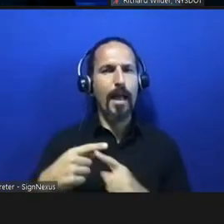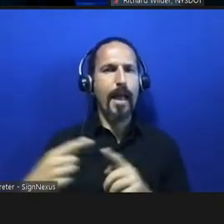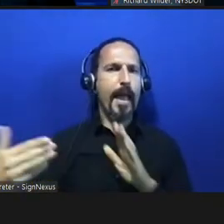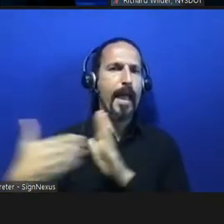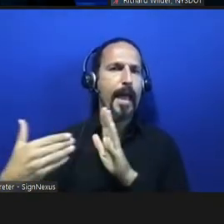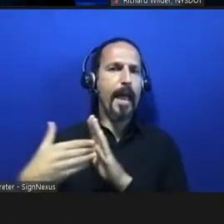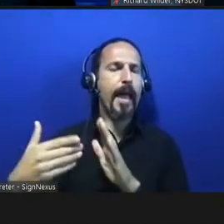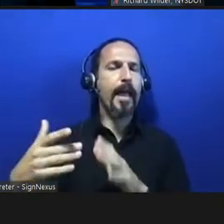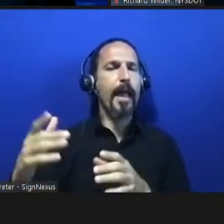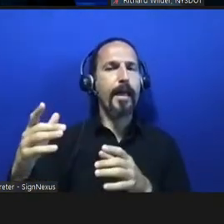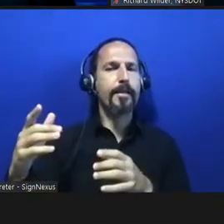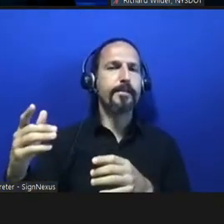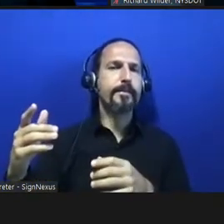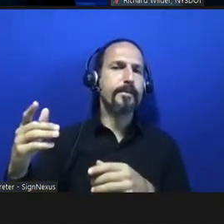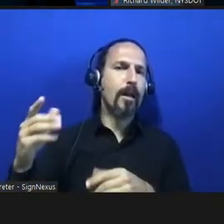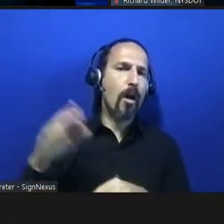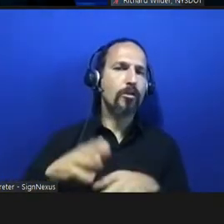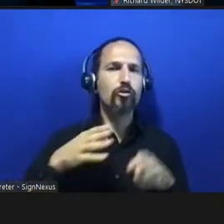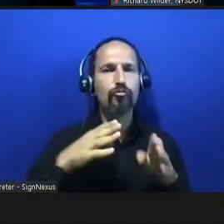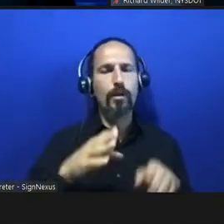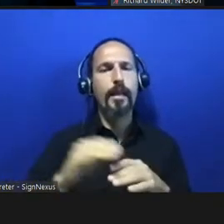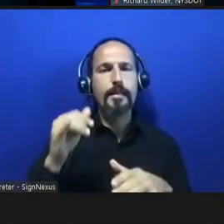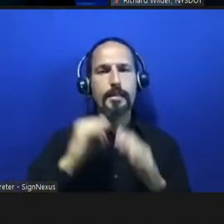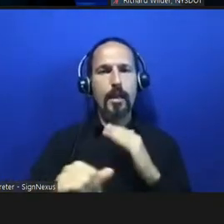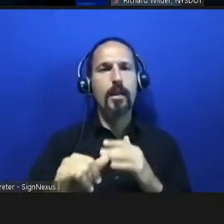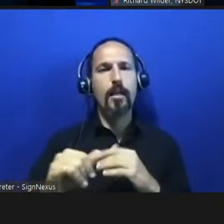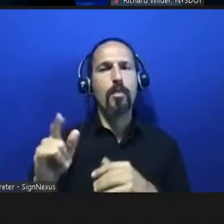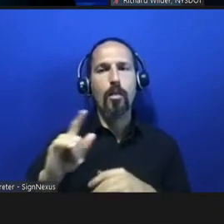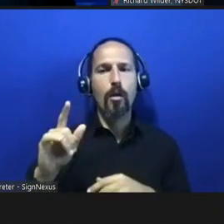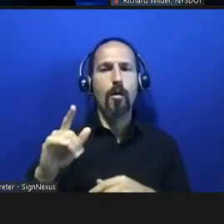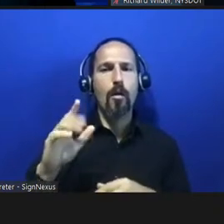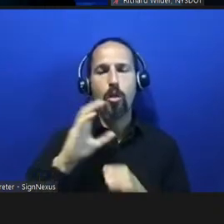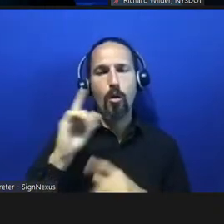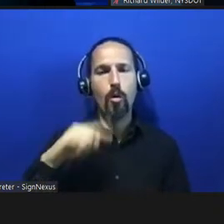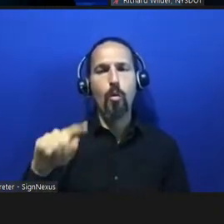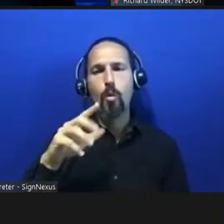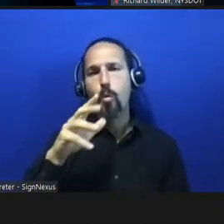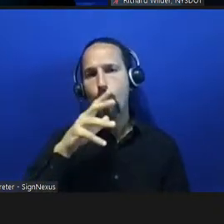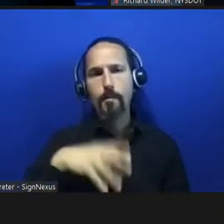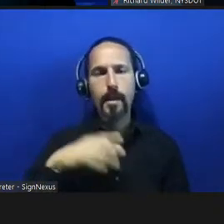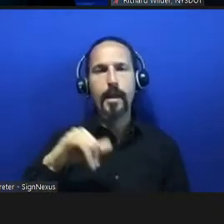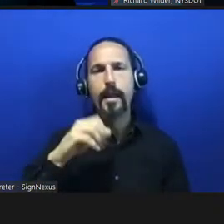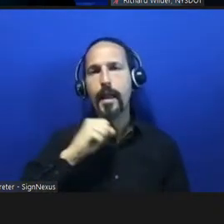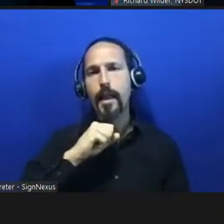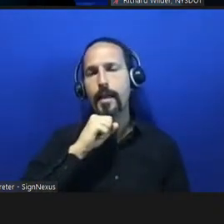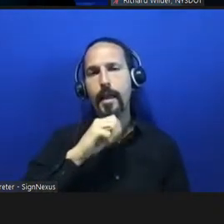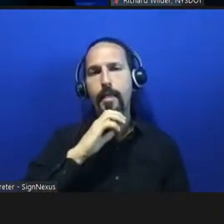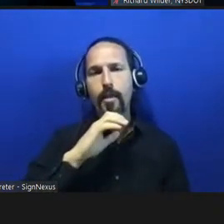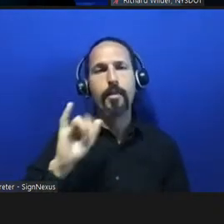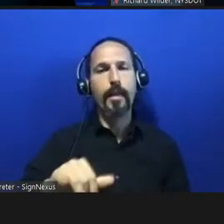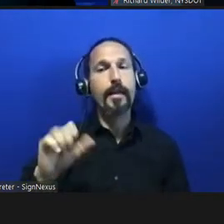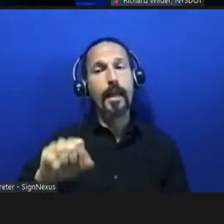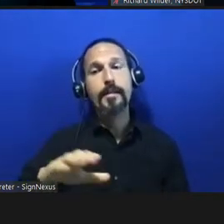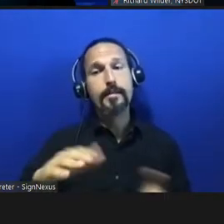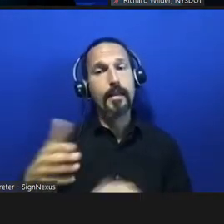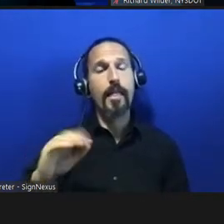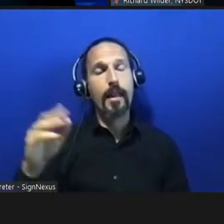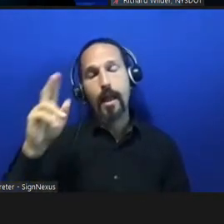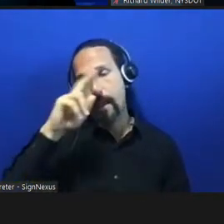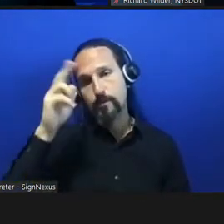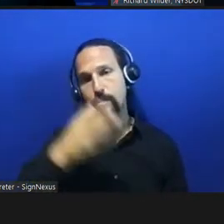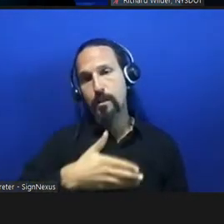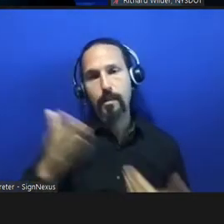attacks in the streets and on the subway especially when they're targeted at us women and our elderly often leading to death and hospitalization